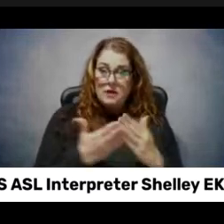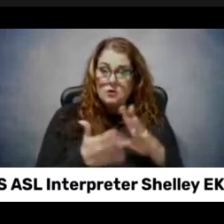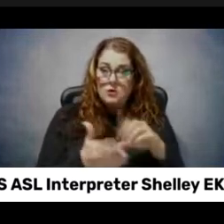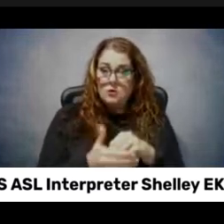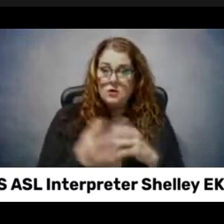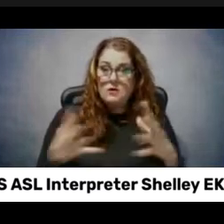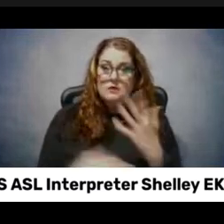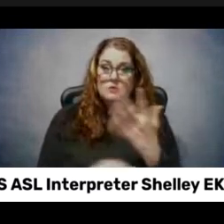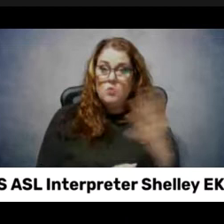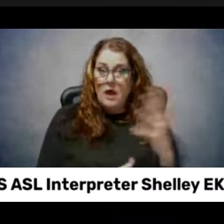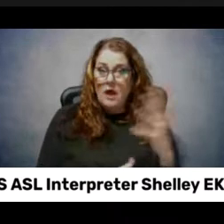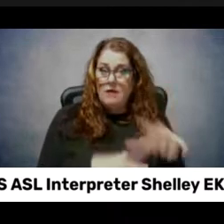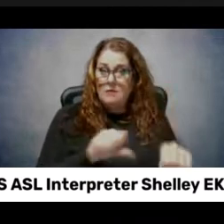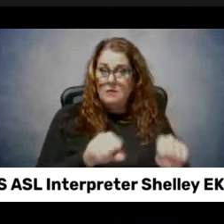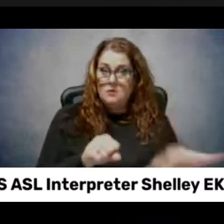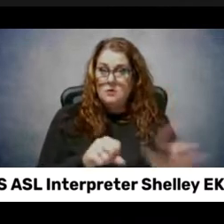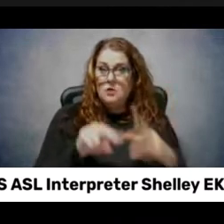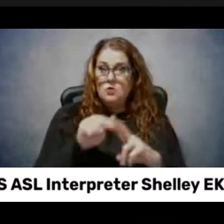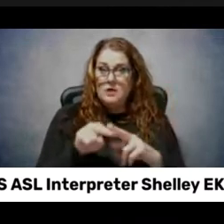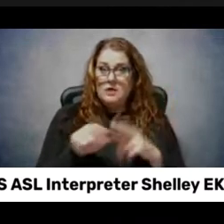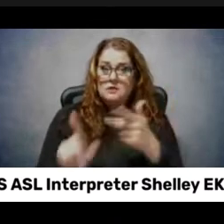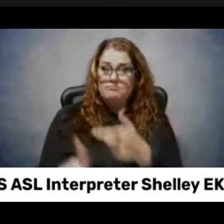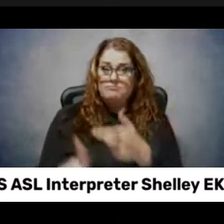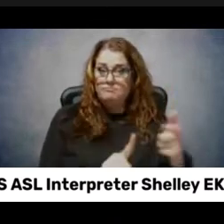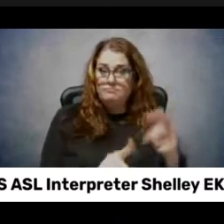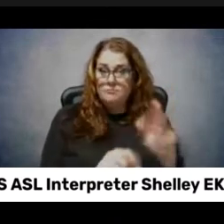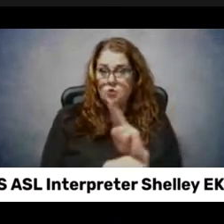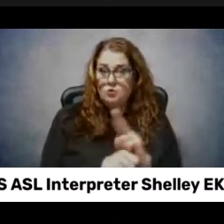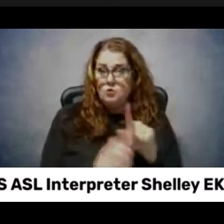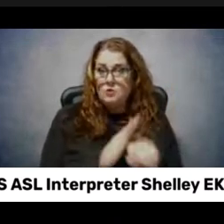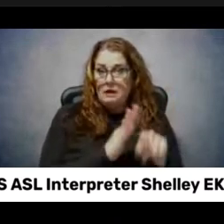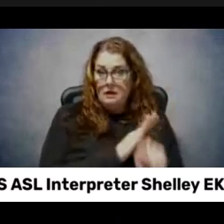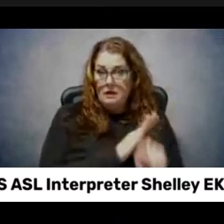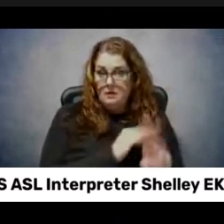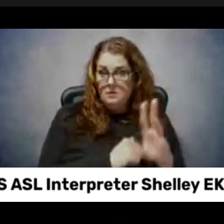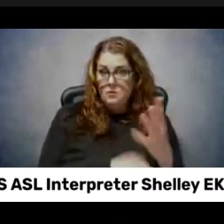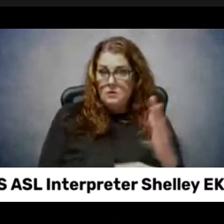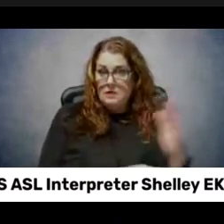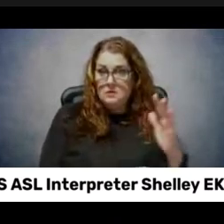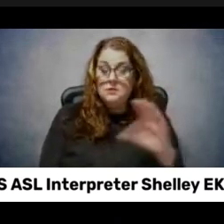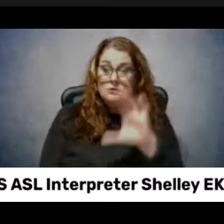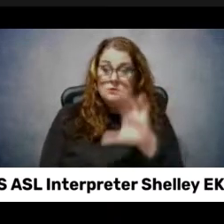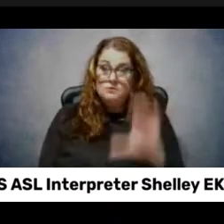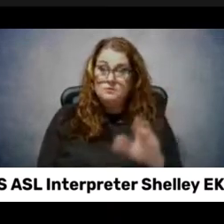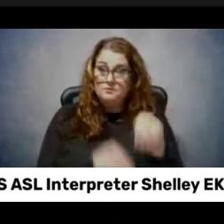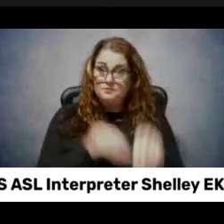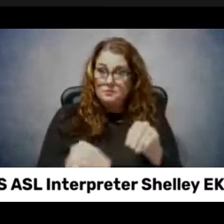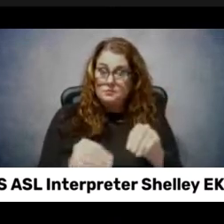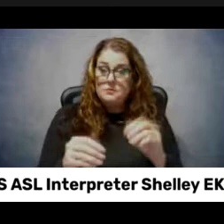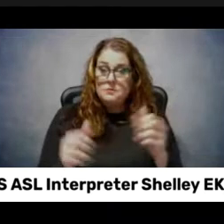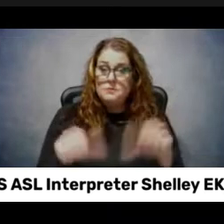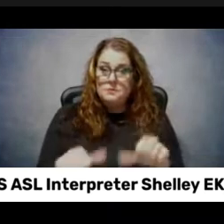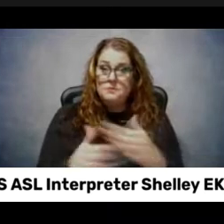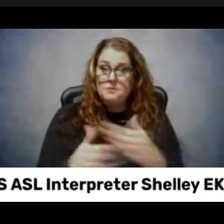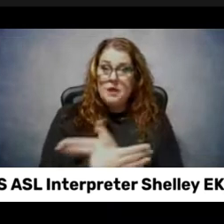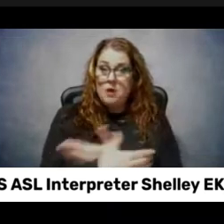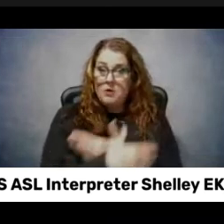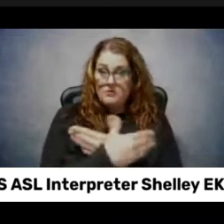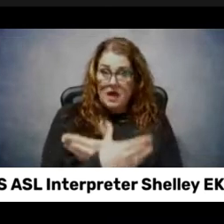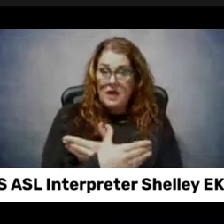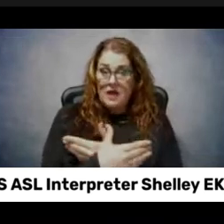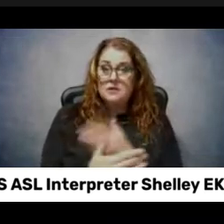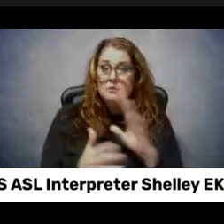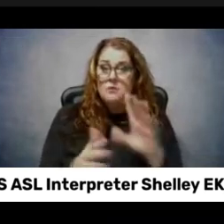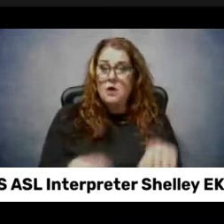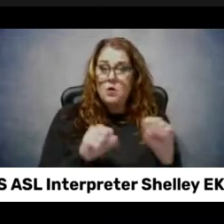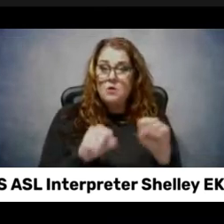wild habitat and increased herbicide use. So Chicago gardeners host butterflies by